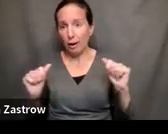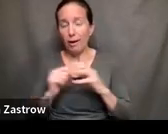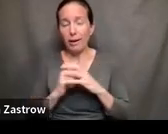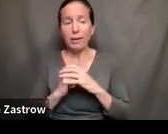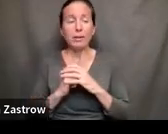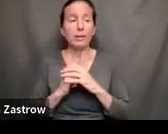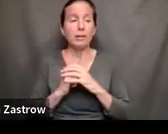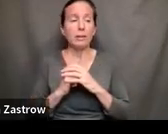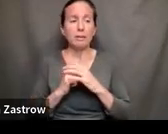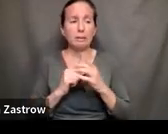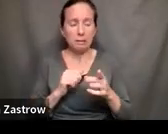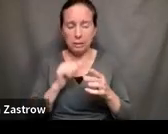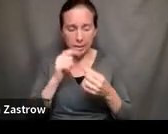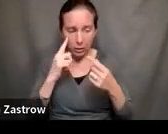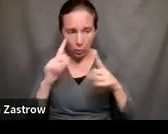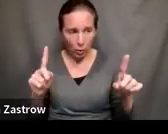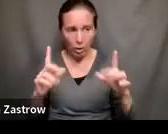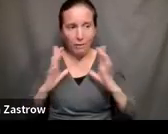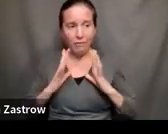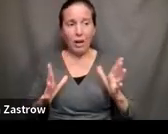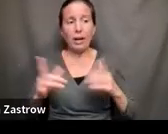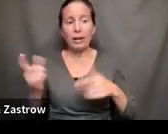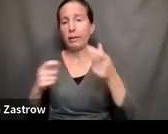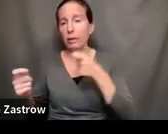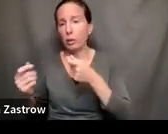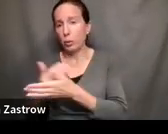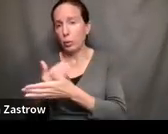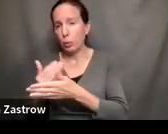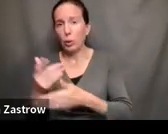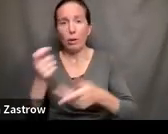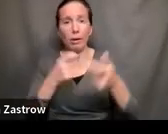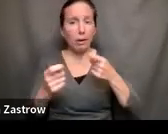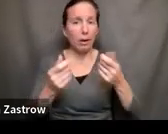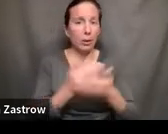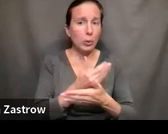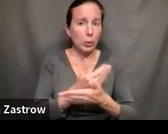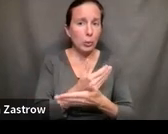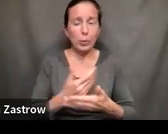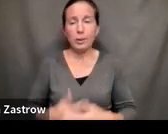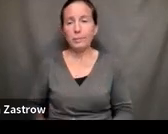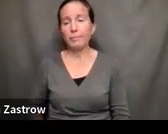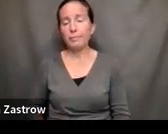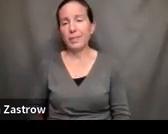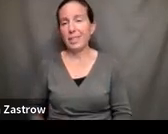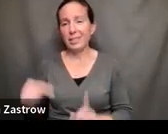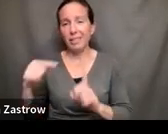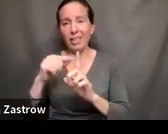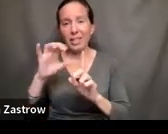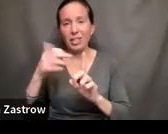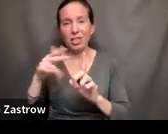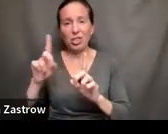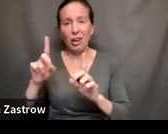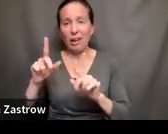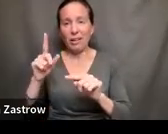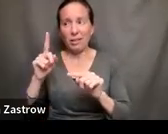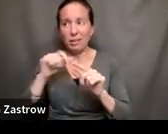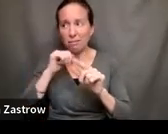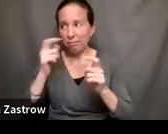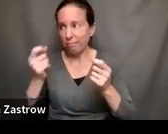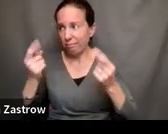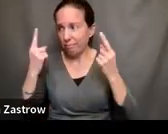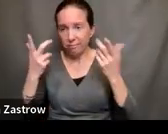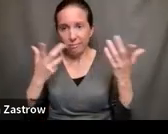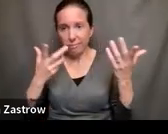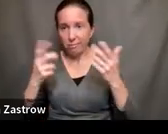it, you know, about this skill that this child just can't seem to get it? What's going on? How can